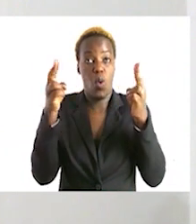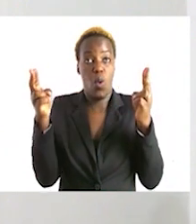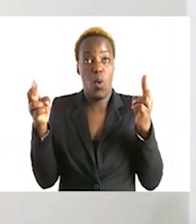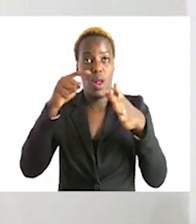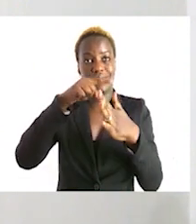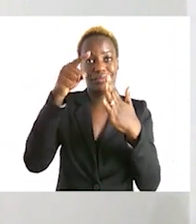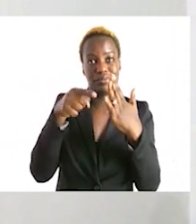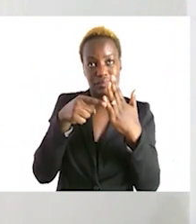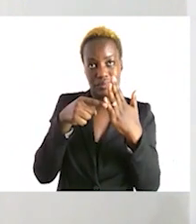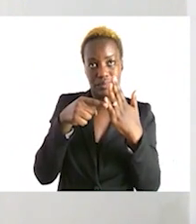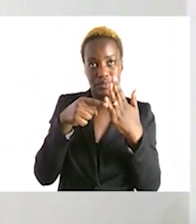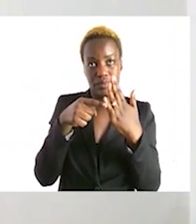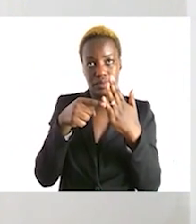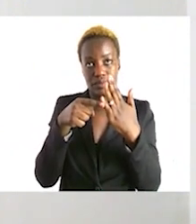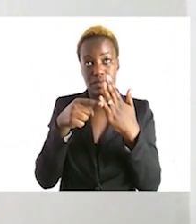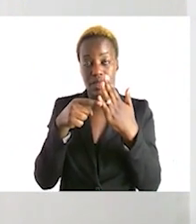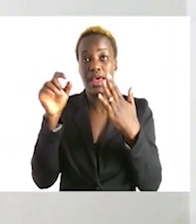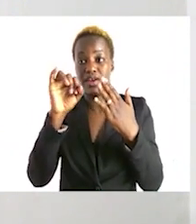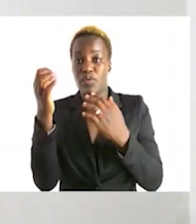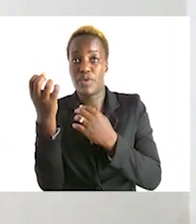explain. When we